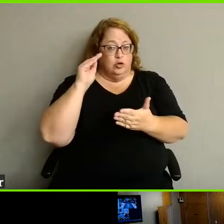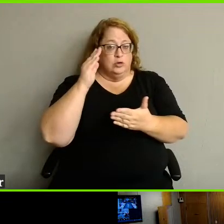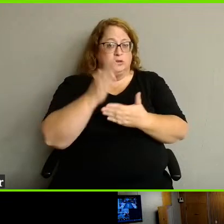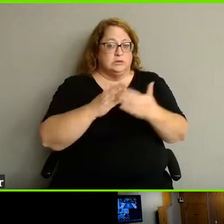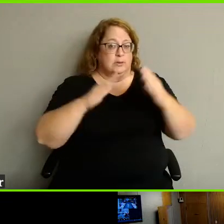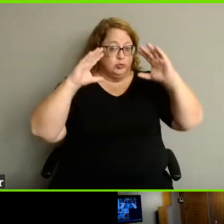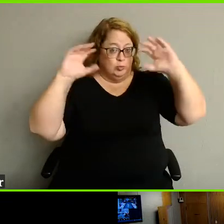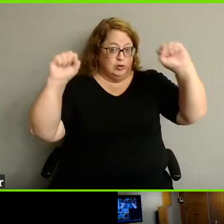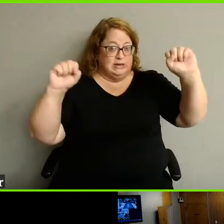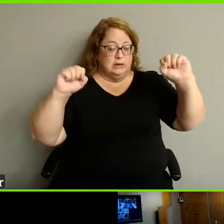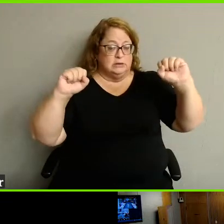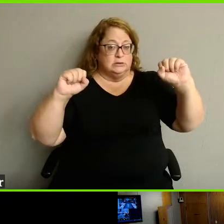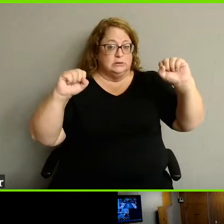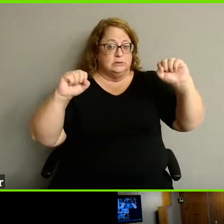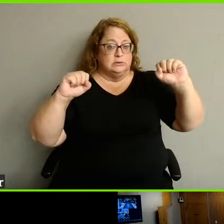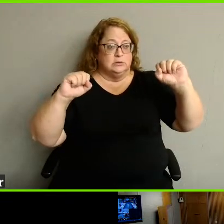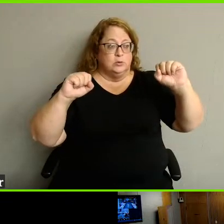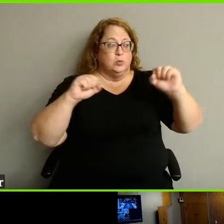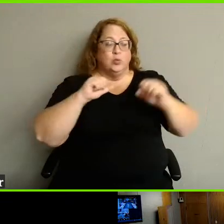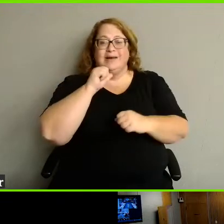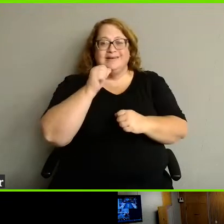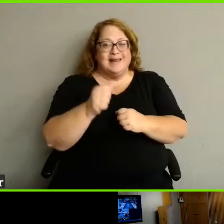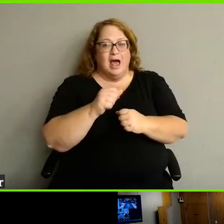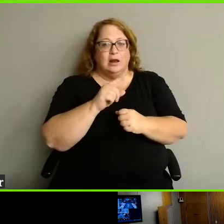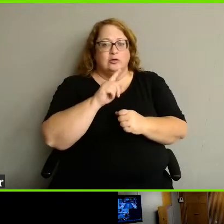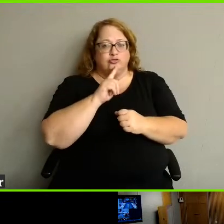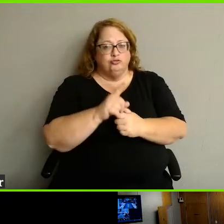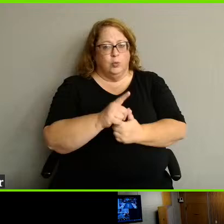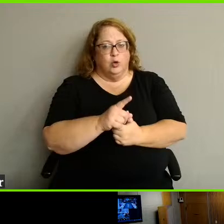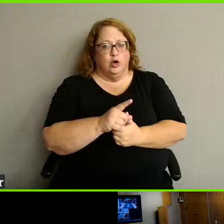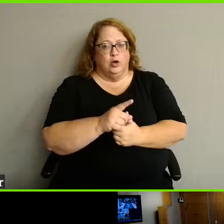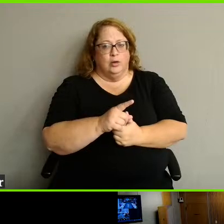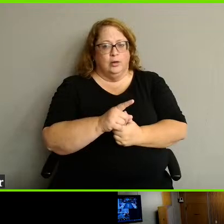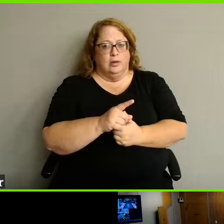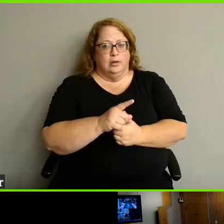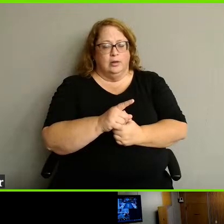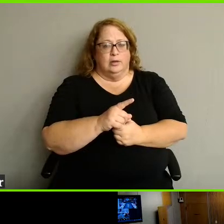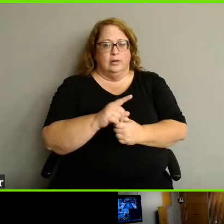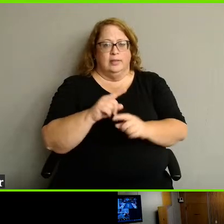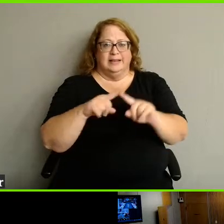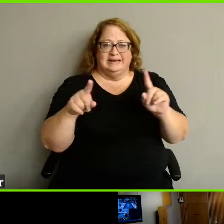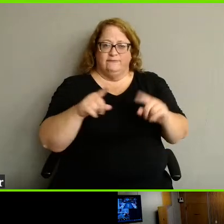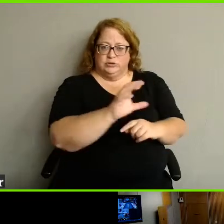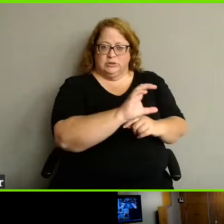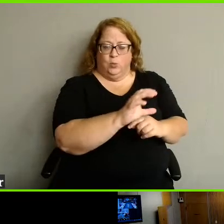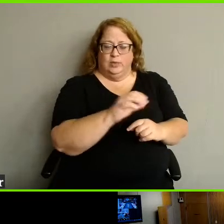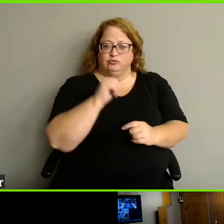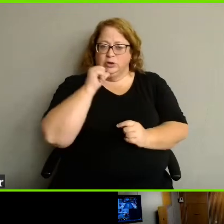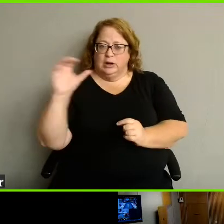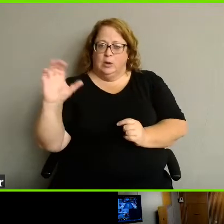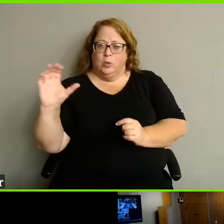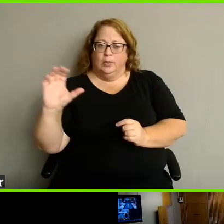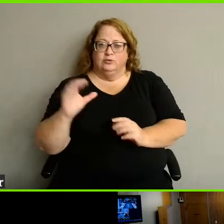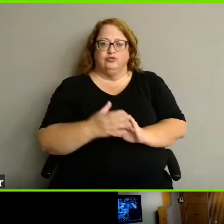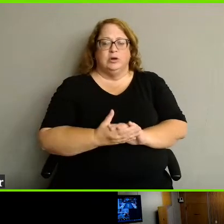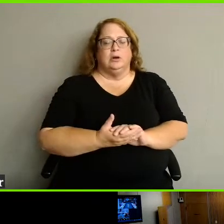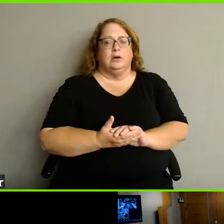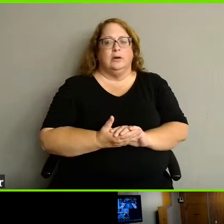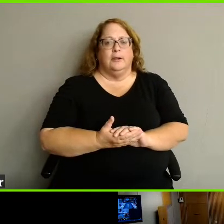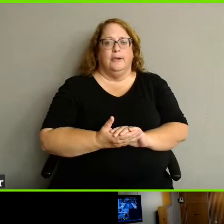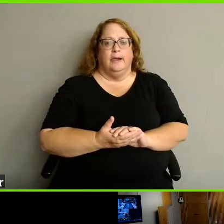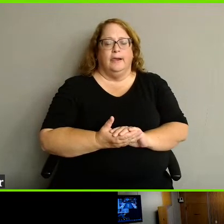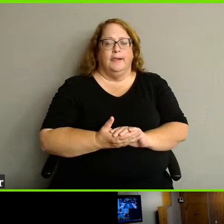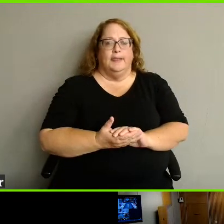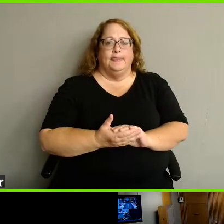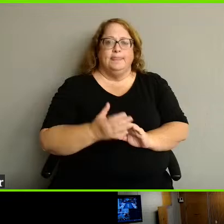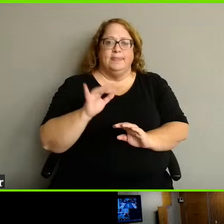some superintendents who weren't really sure the difference between coalition and non-coalition, and that sort of